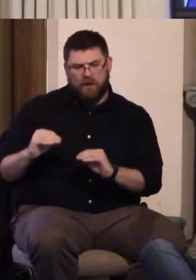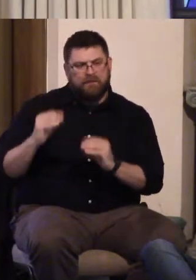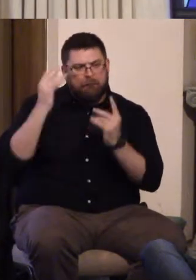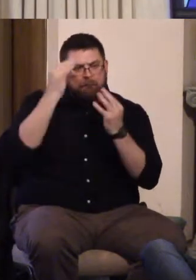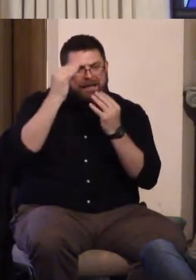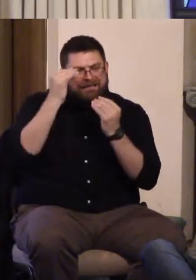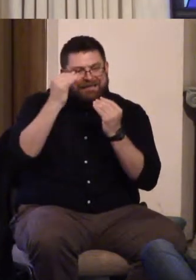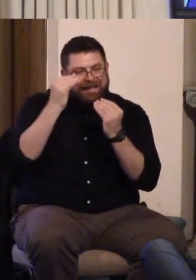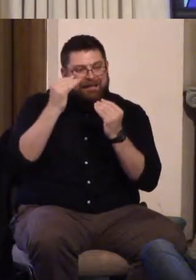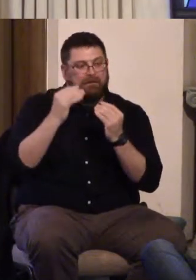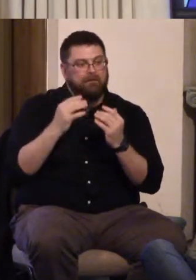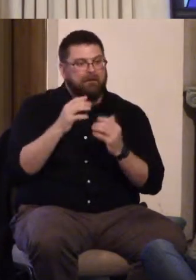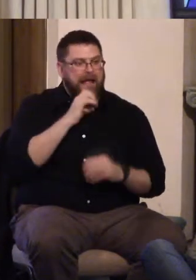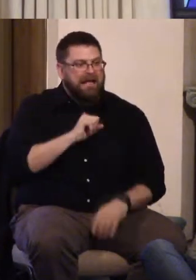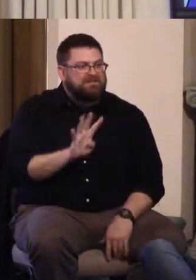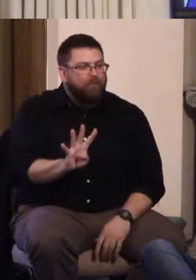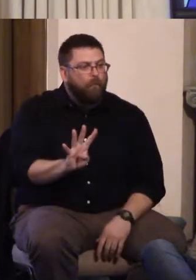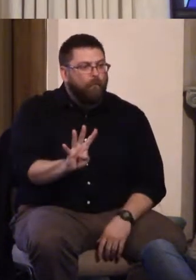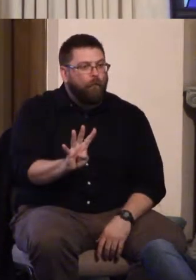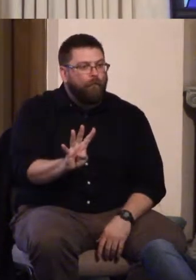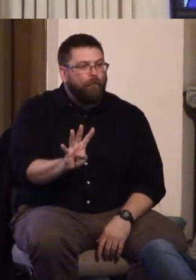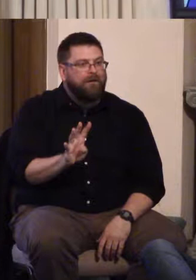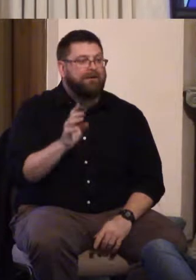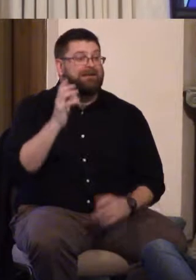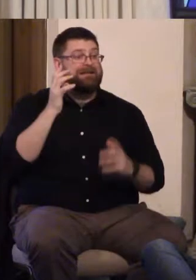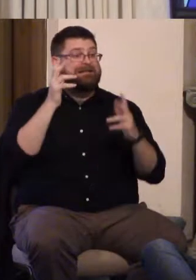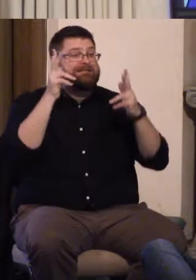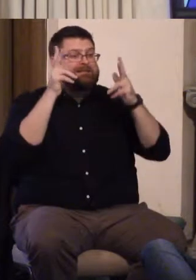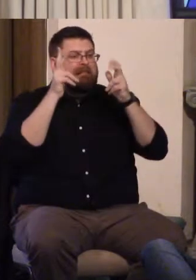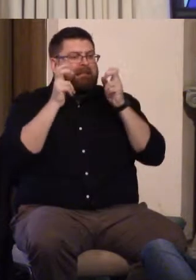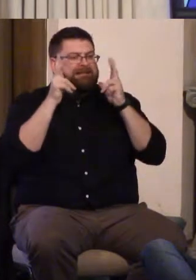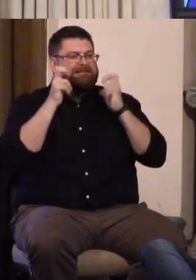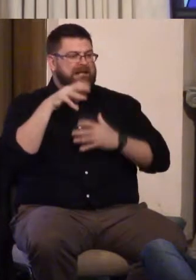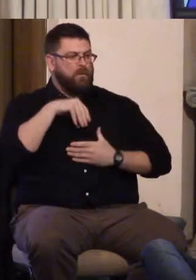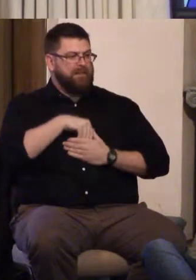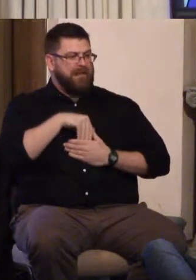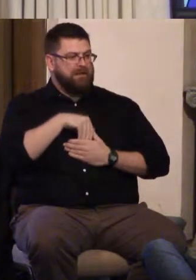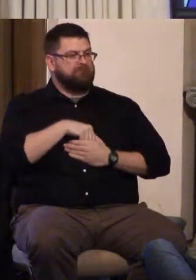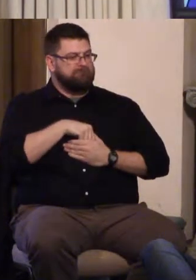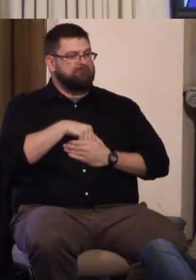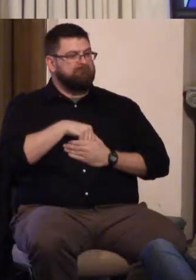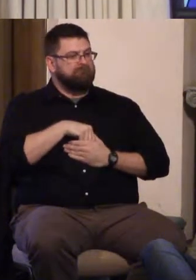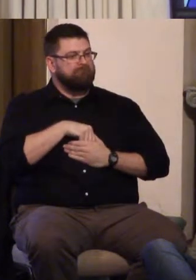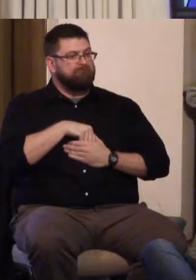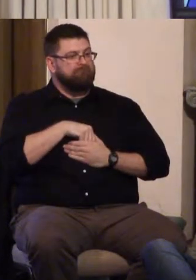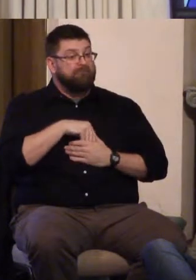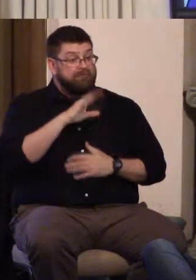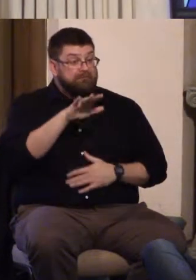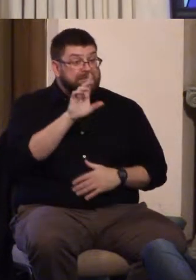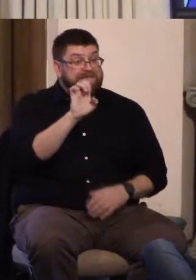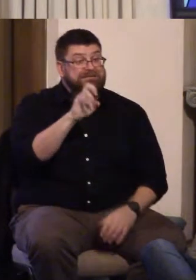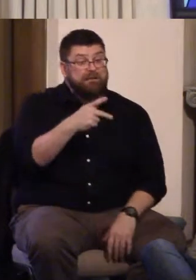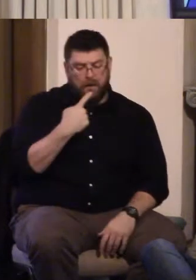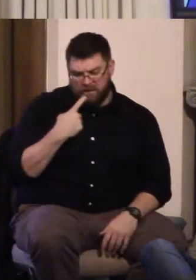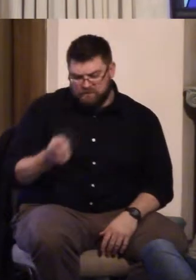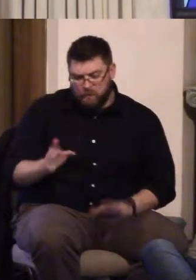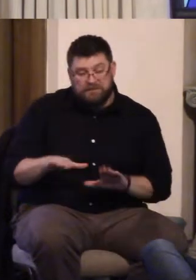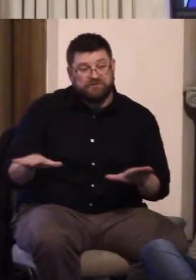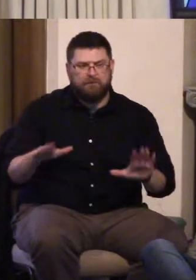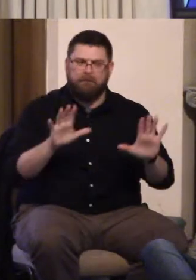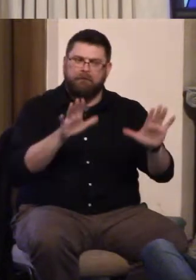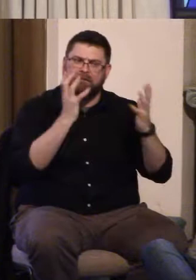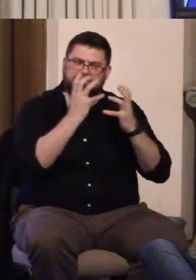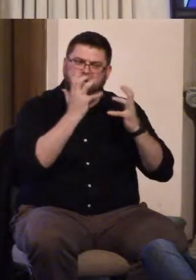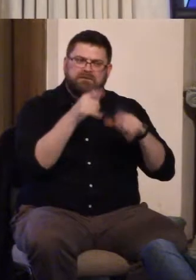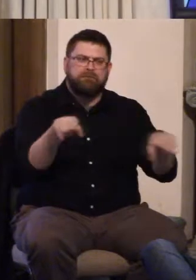by age 4, to listen within. That's all meditation is, listen within. You know what he said to them? This is